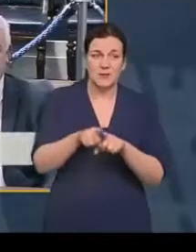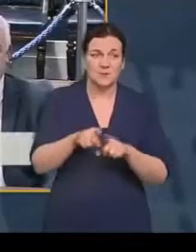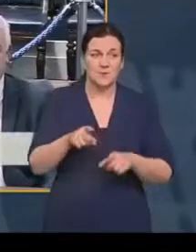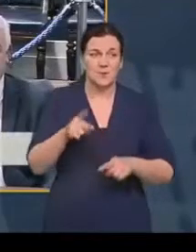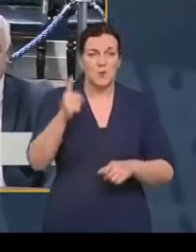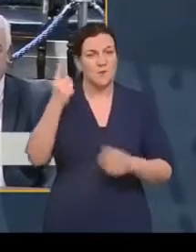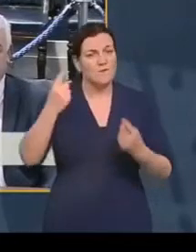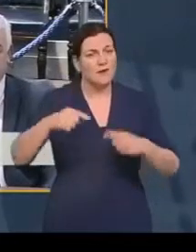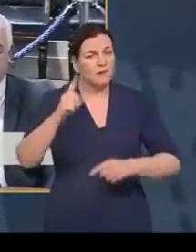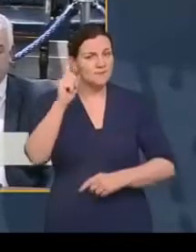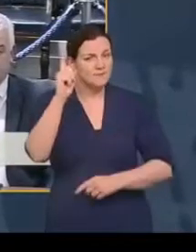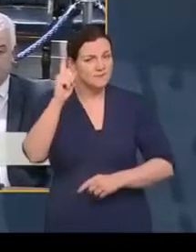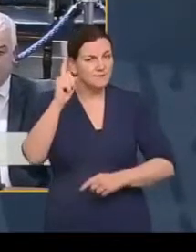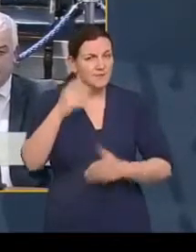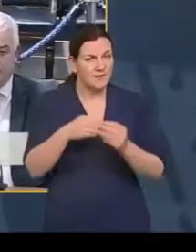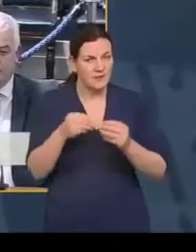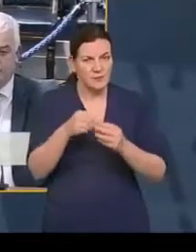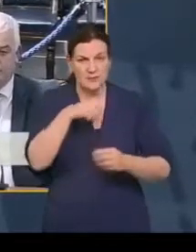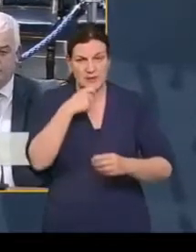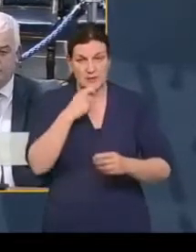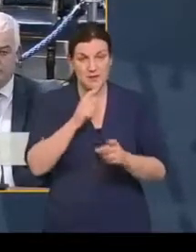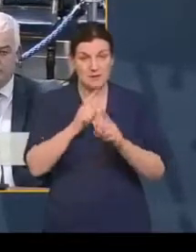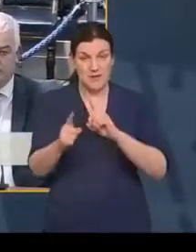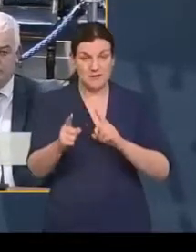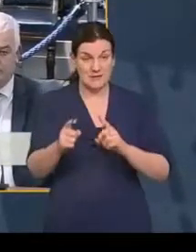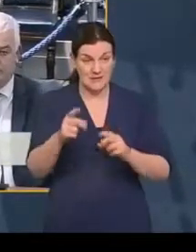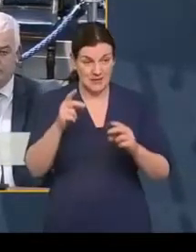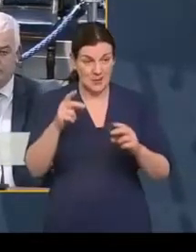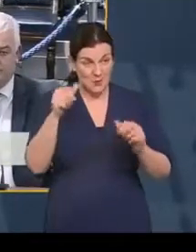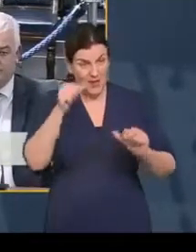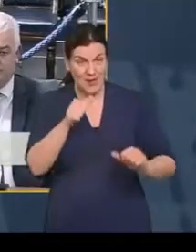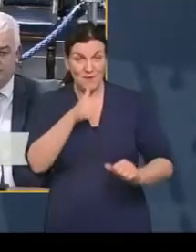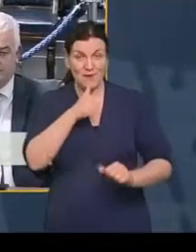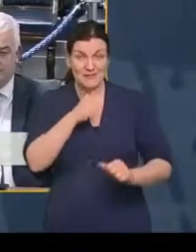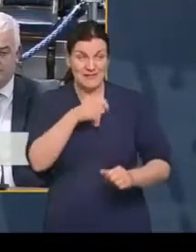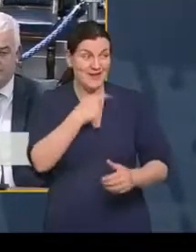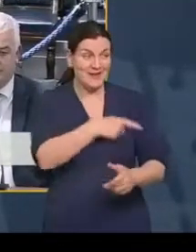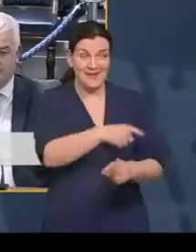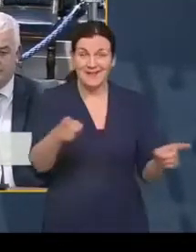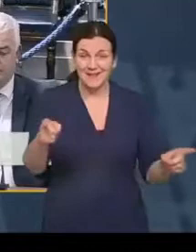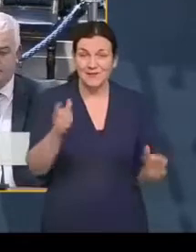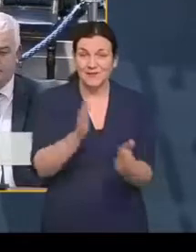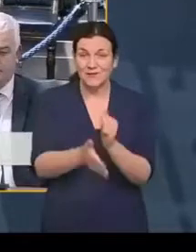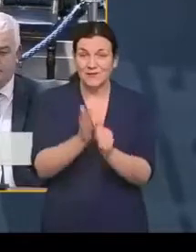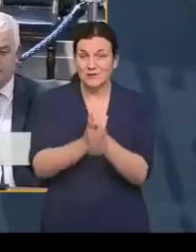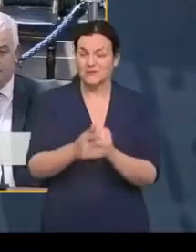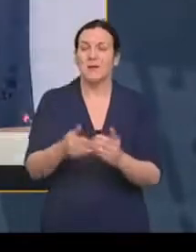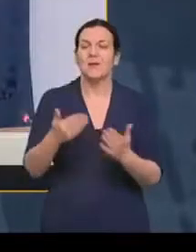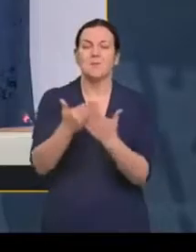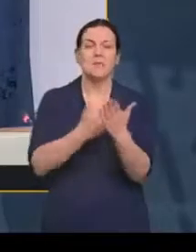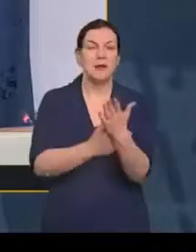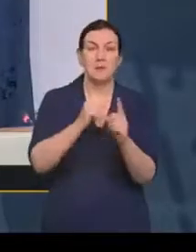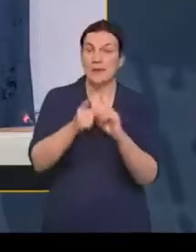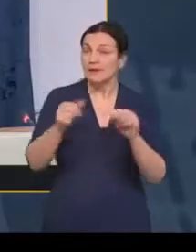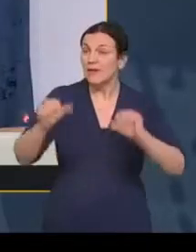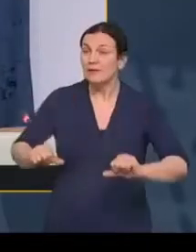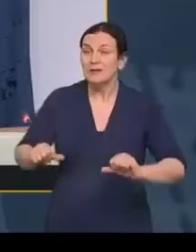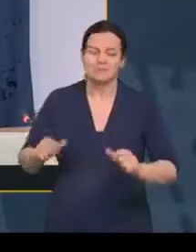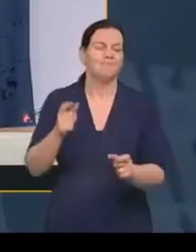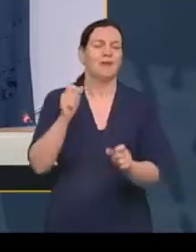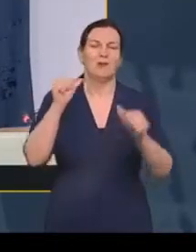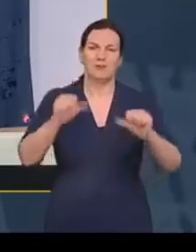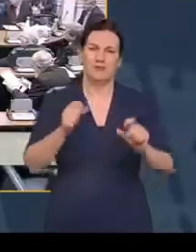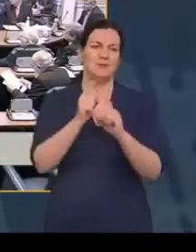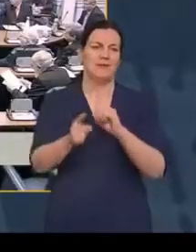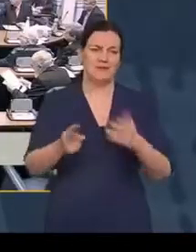to the leader. We have a final thing to say. The bill has passed. Will I do that before I let you in, Senator? Yes. Okay. I'll just that the bill do now pass. Is